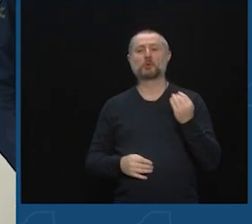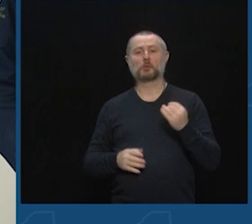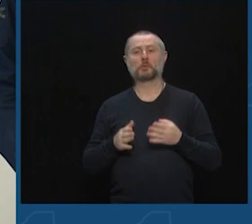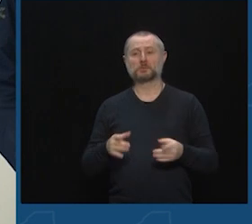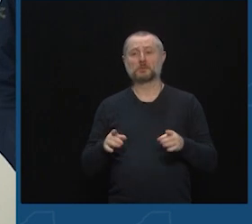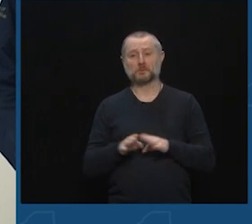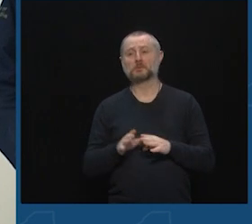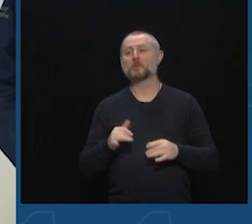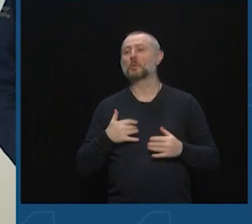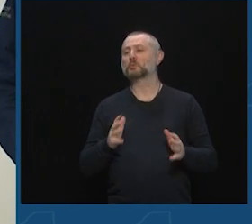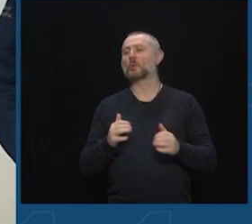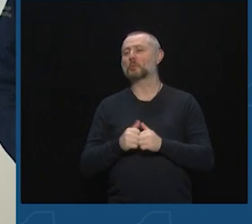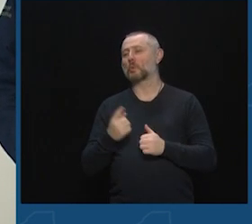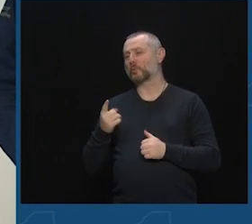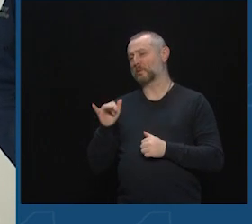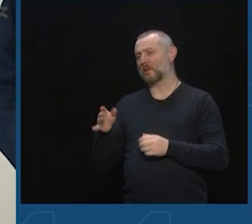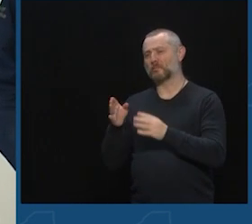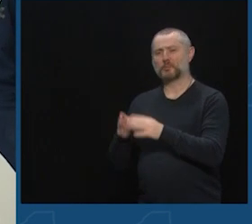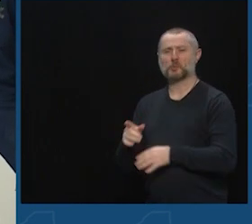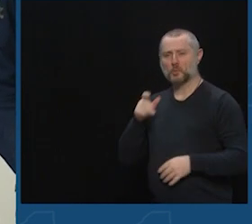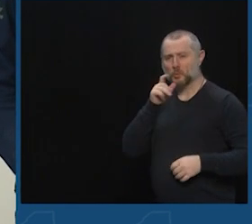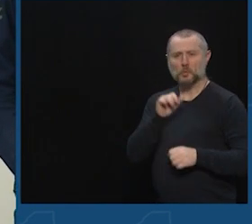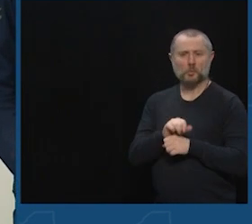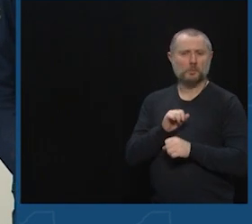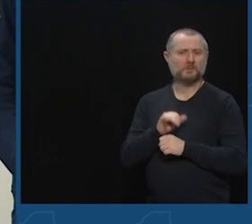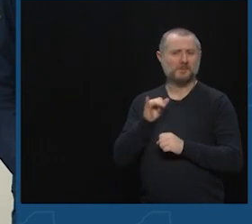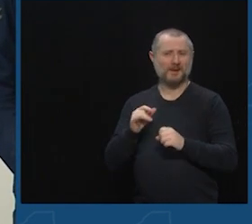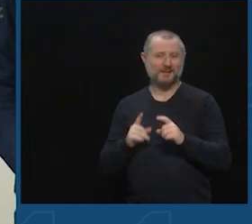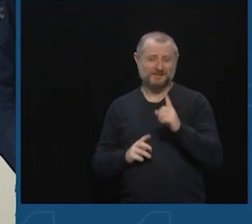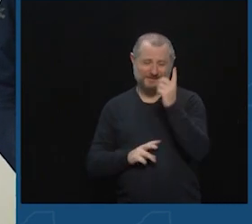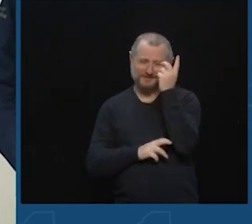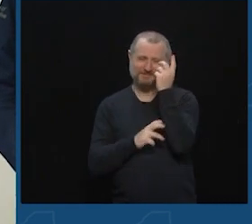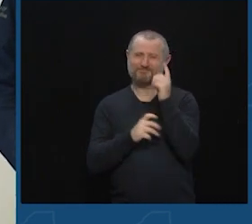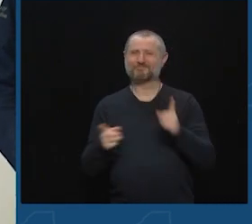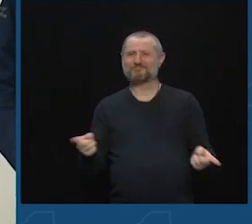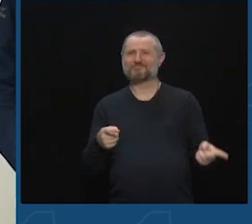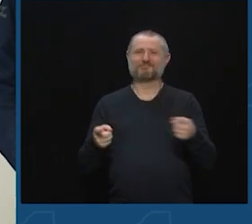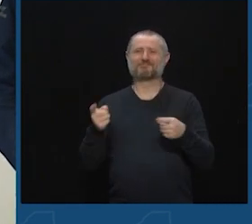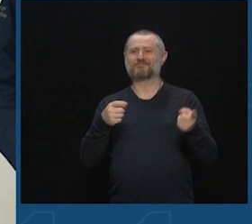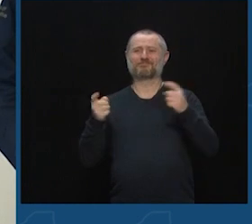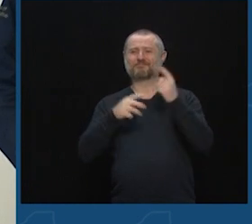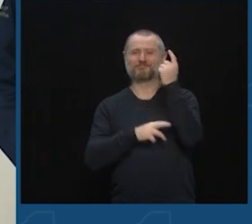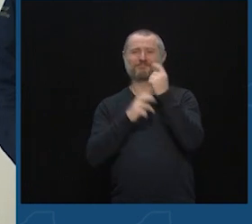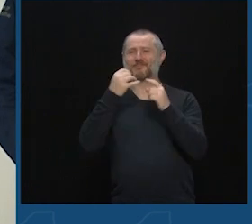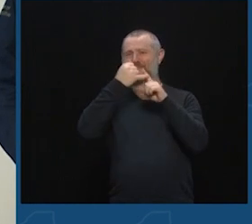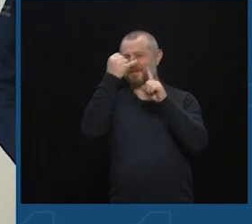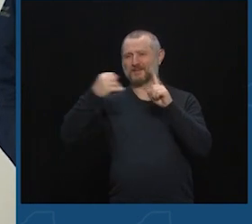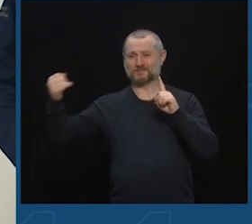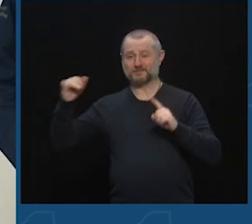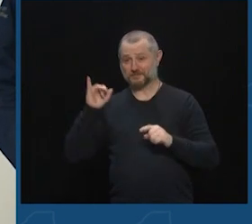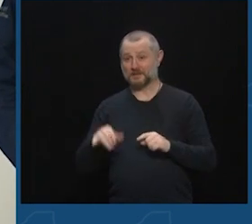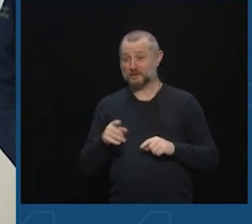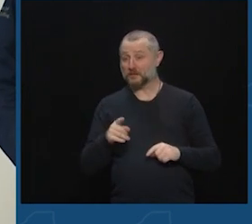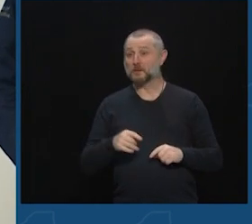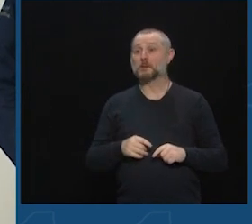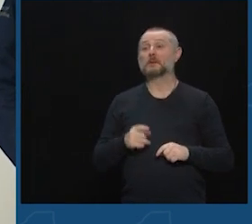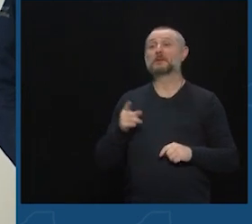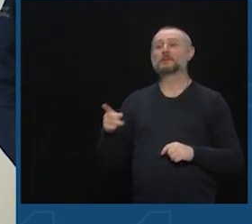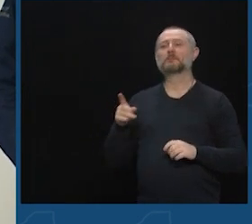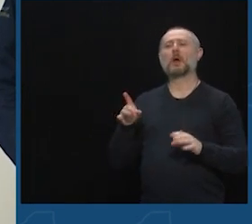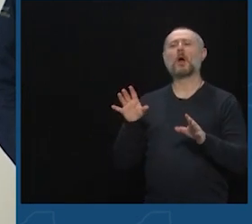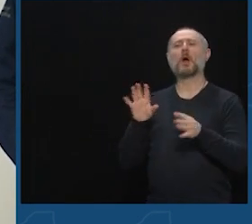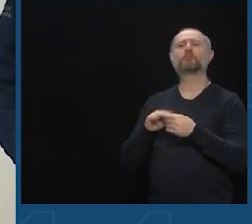lineswomen. They're all gentlemen, so I'll call them linesmen. And talking about the job they have when